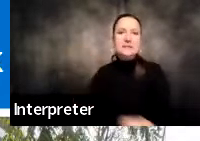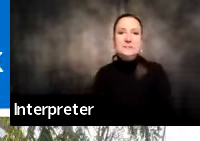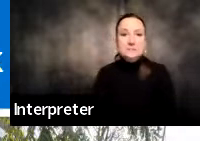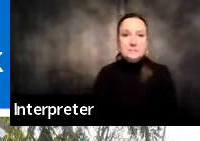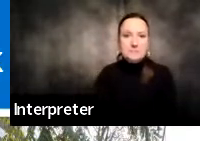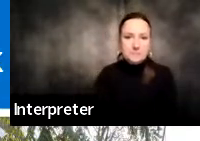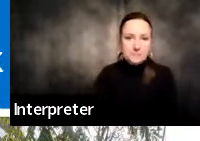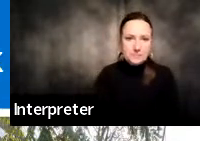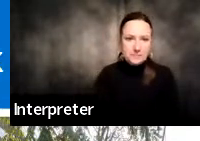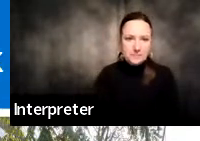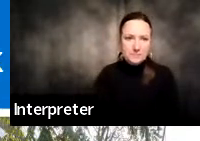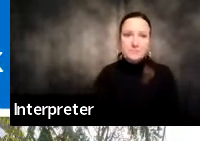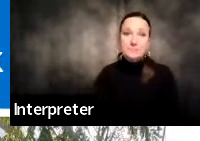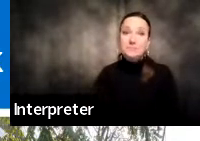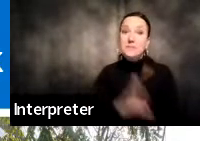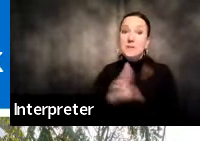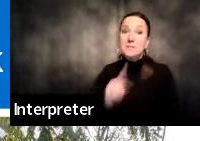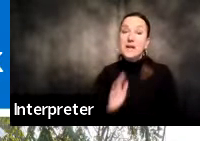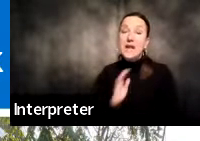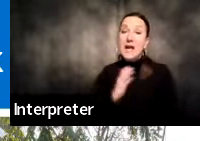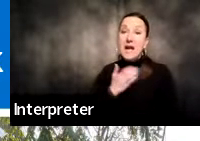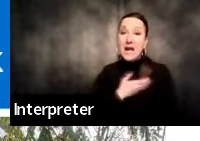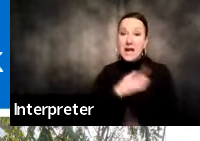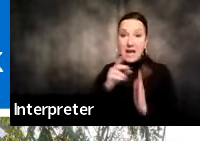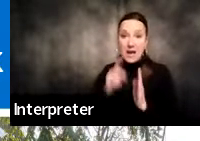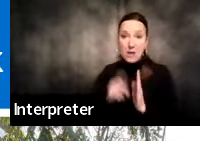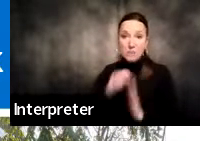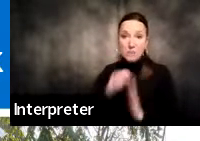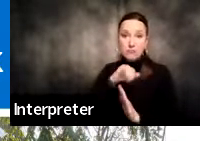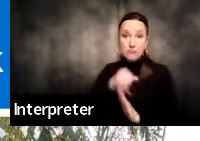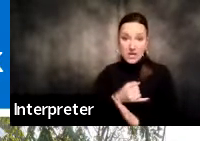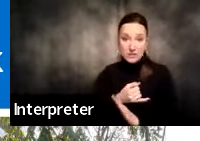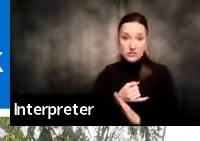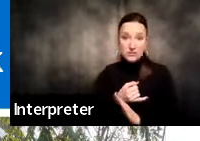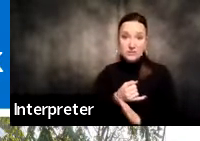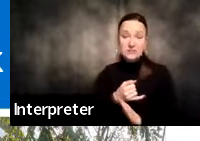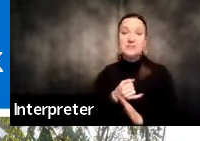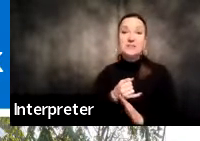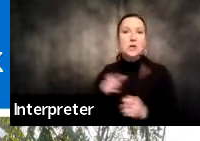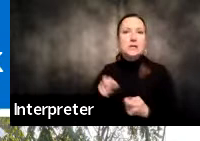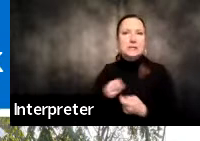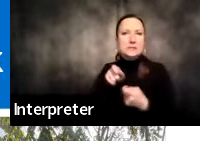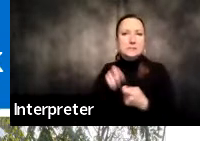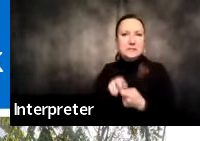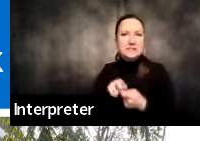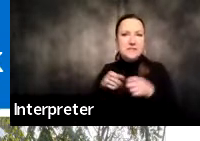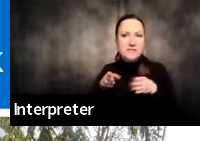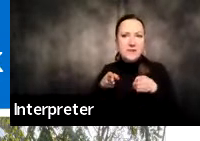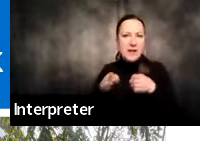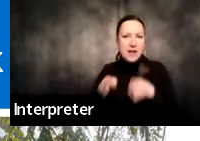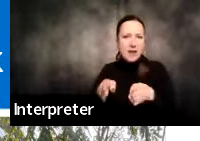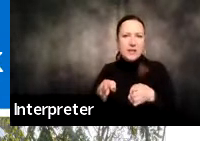with the BioBlock project, we are able to, on those selected blocks, do that work for free.